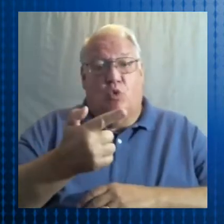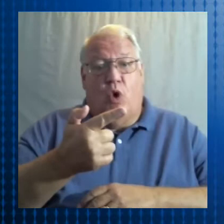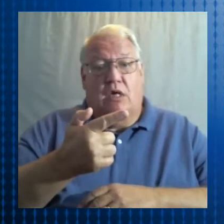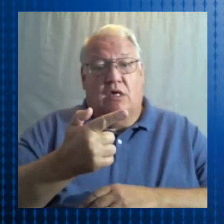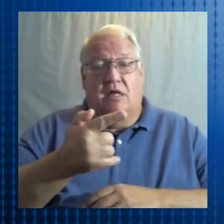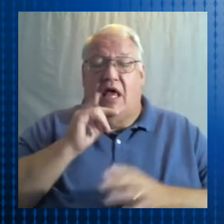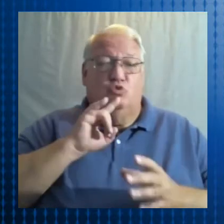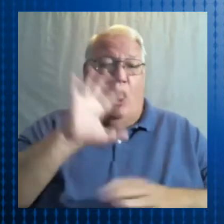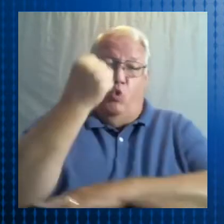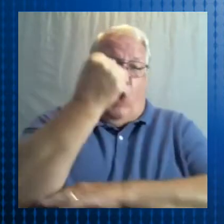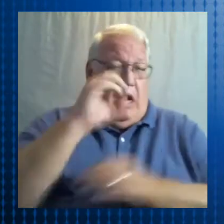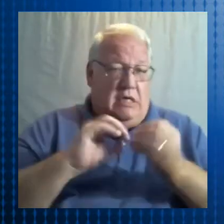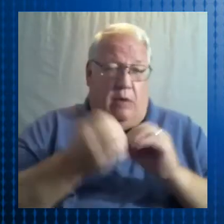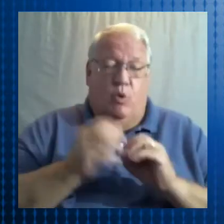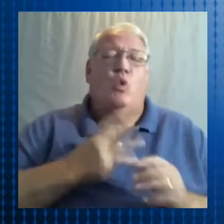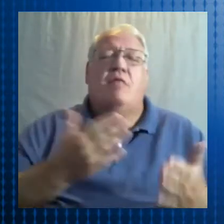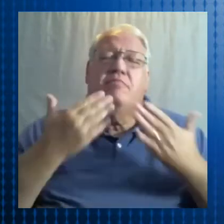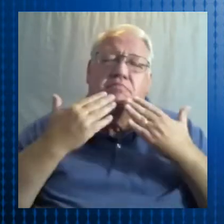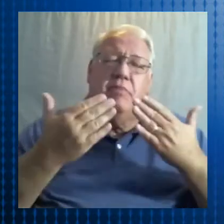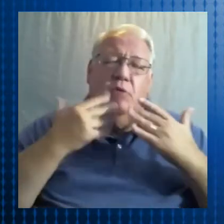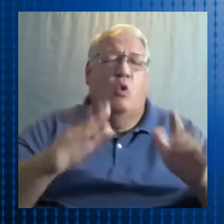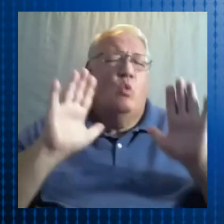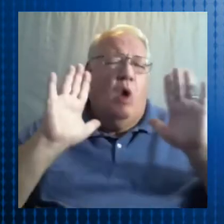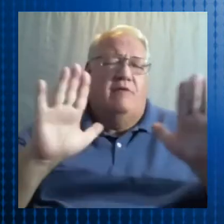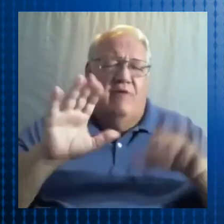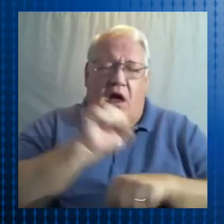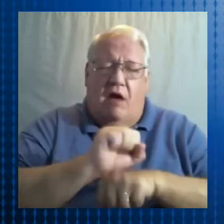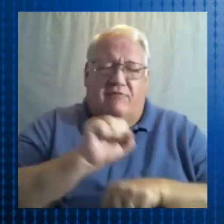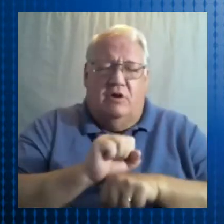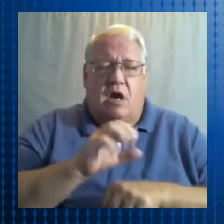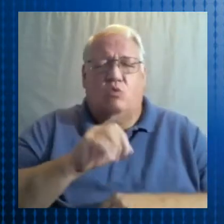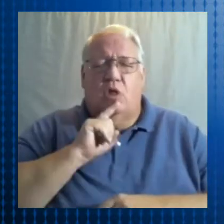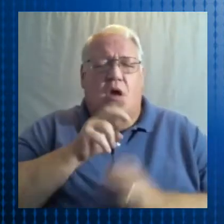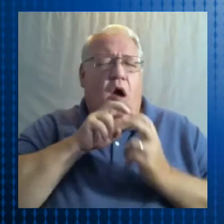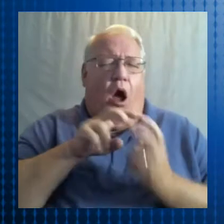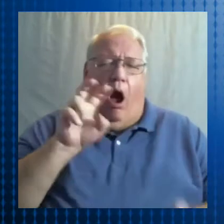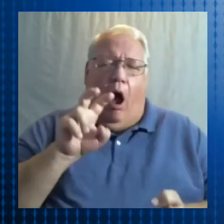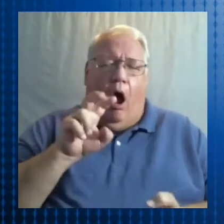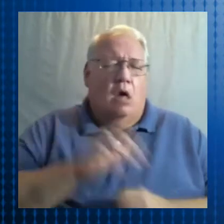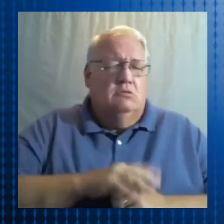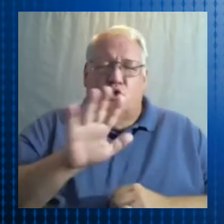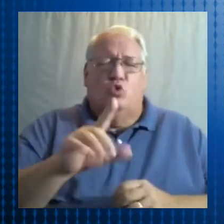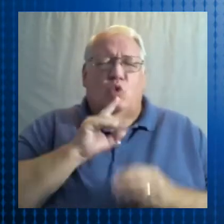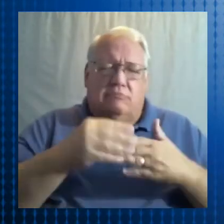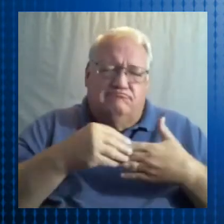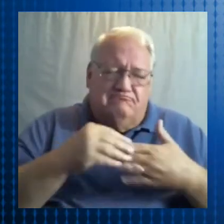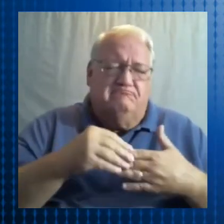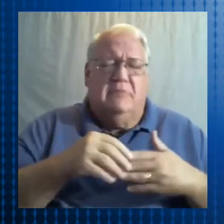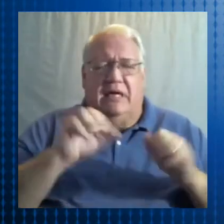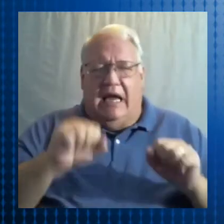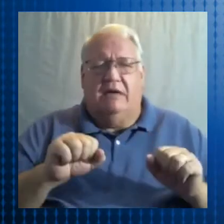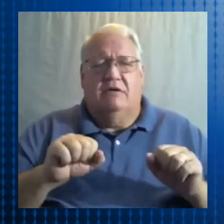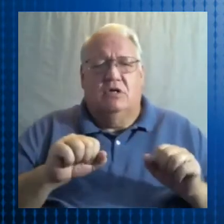number, we are grateful for your extraordinary efforts and in awe of your resilience. Congratulations on your nomination, and thank you for